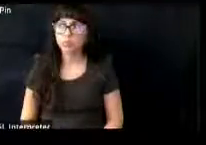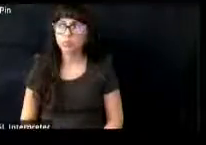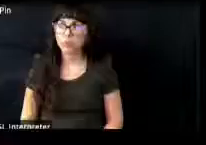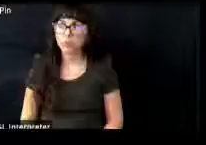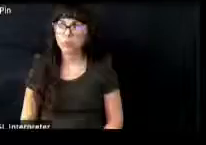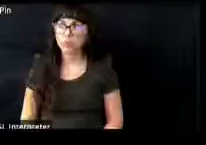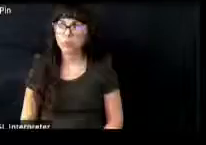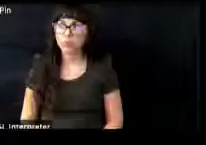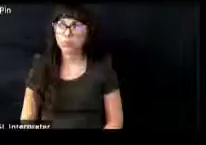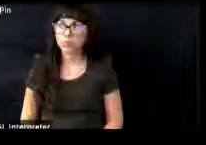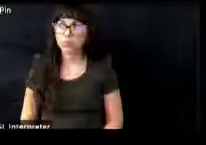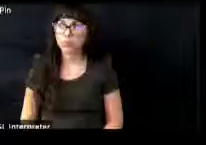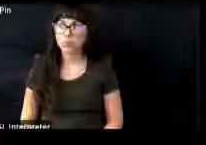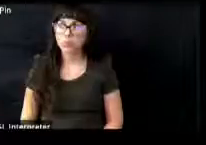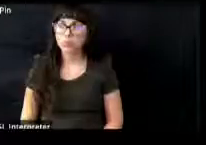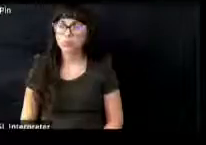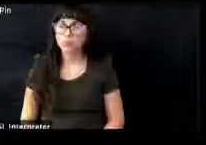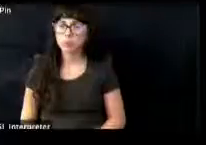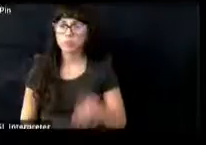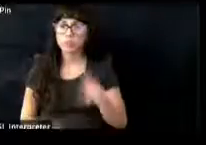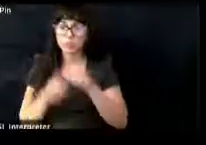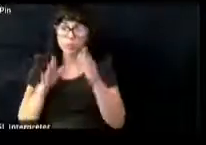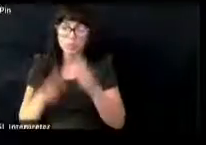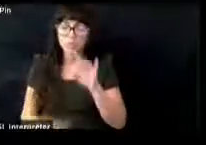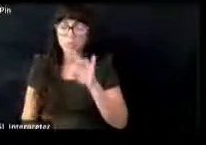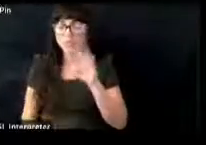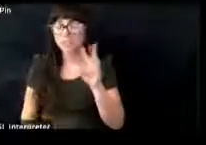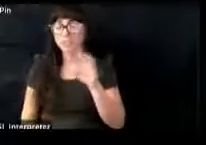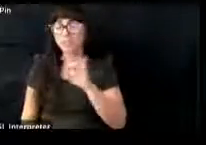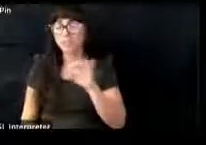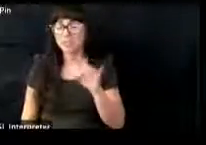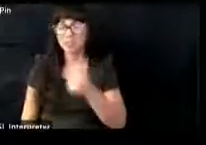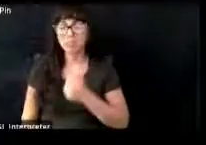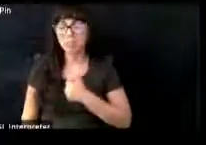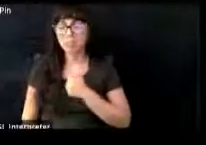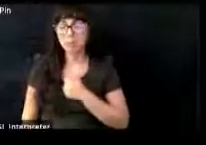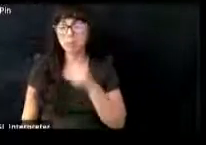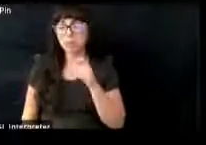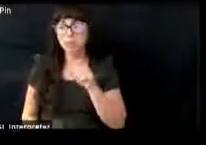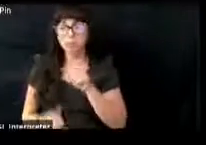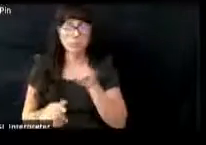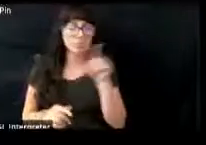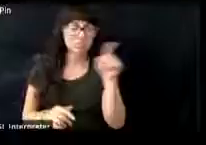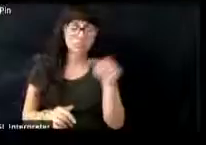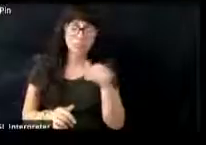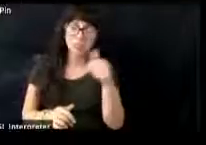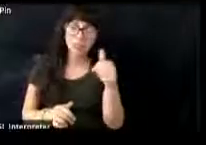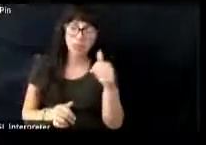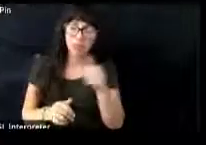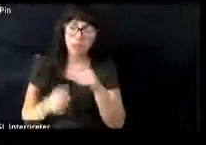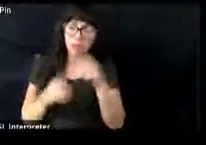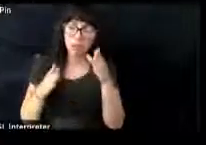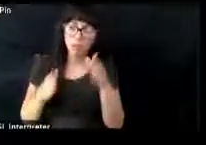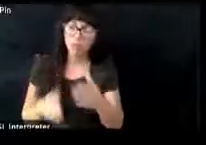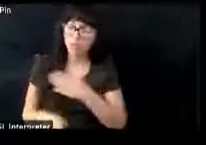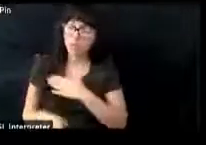Okay, caller 8688, I am going to have to go to the next caller. If you will please call back and raise your hand